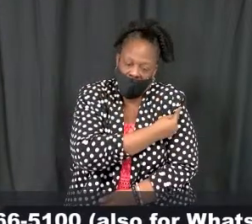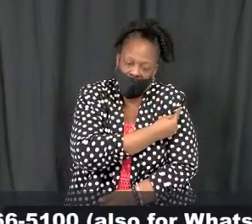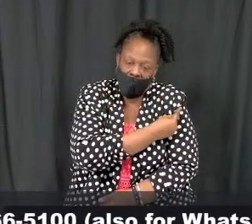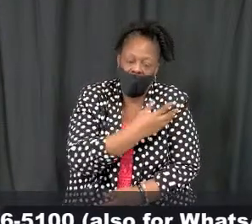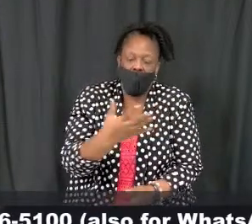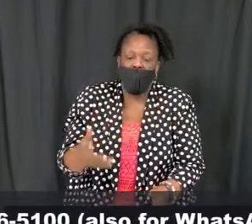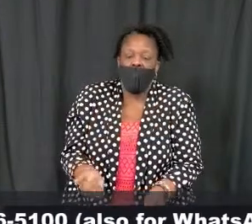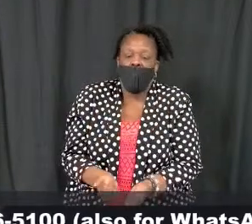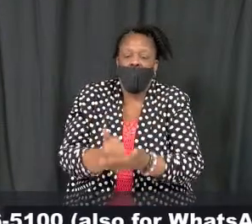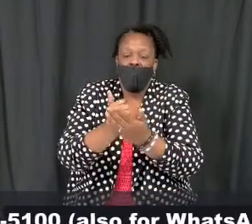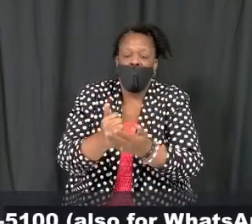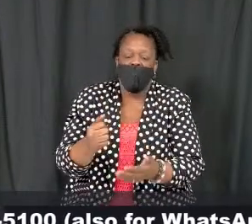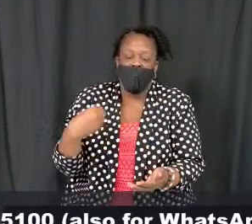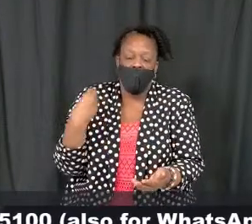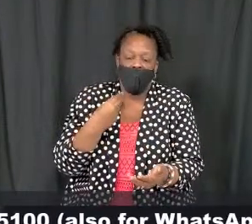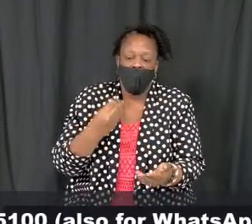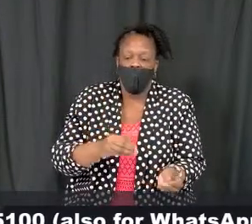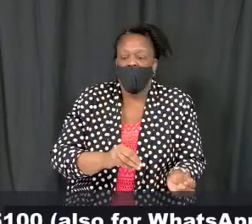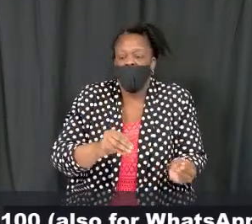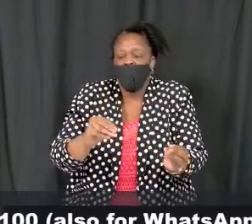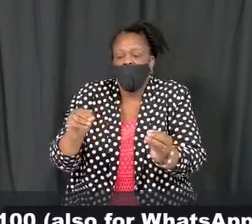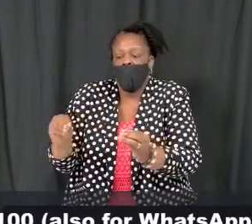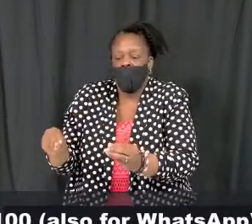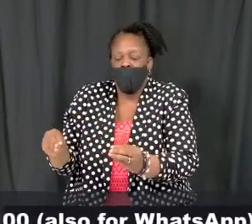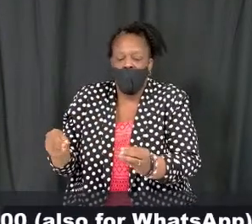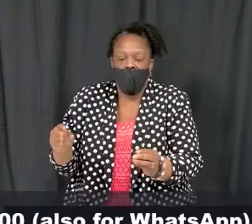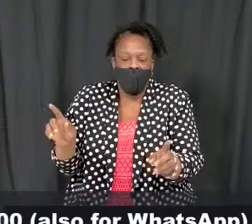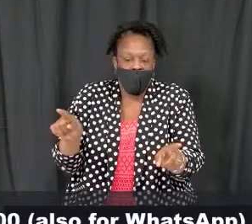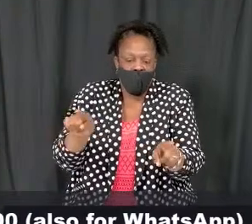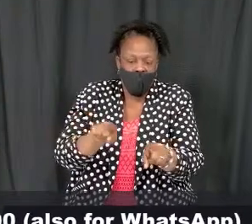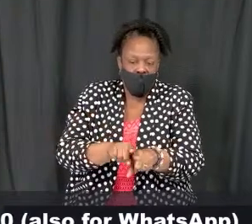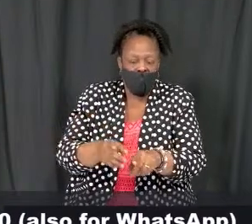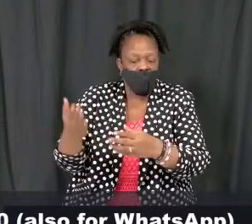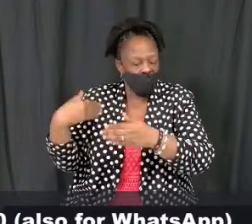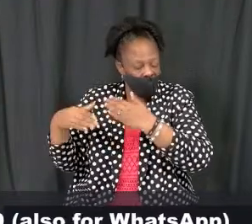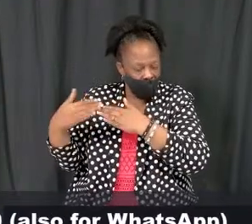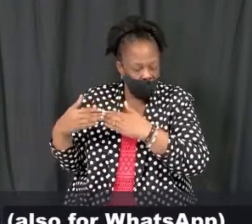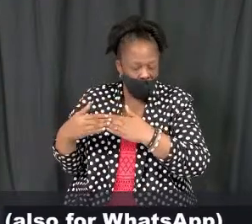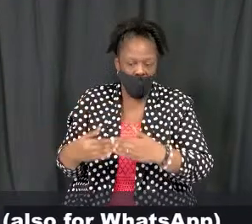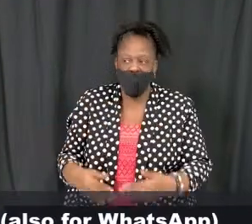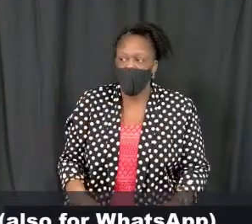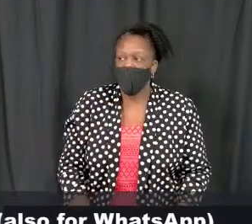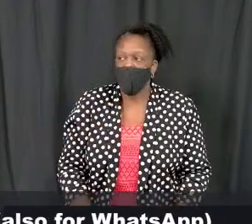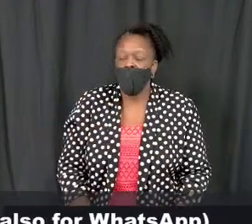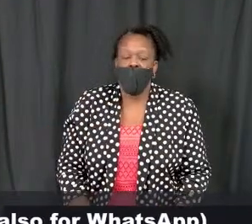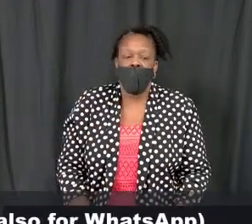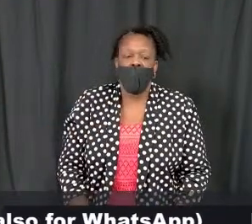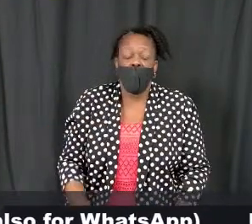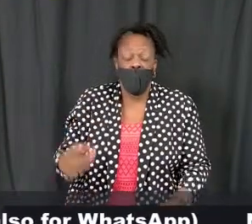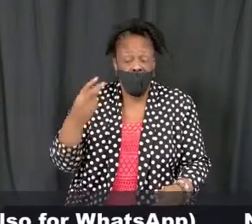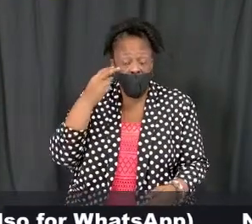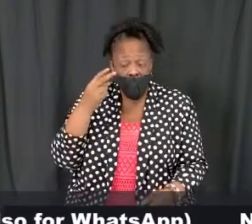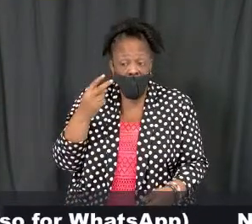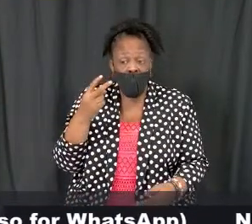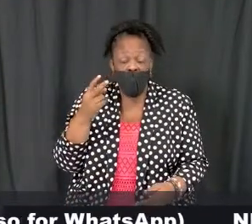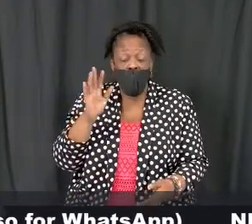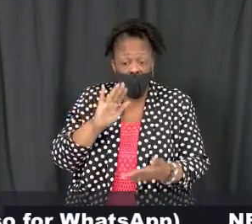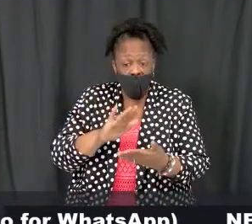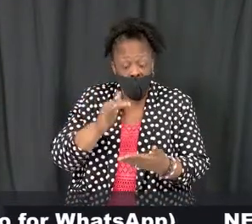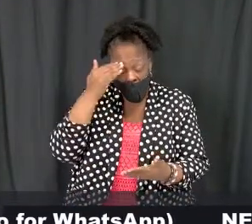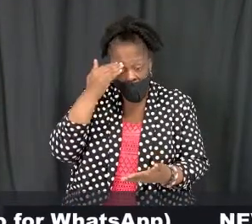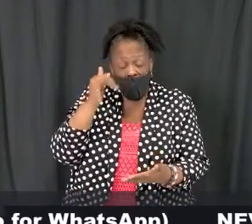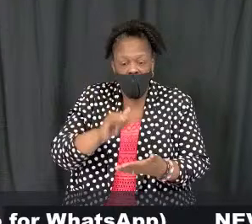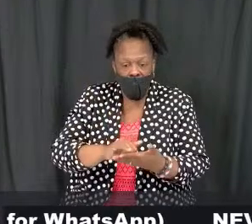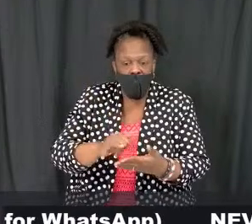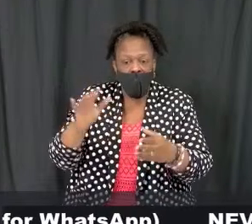our citizens access to a safe and effective vaccine when one was available. We have